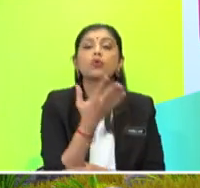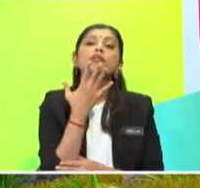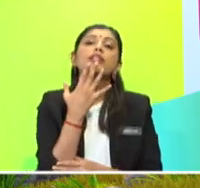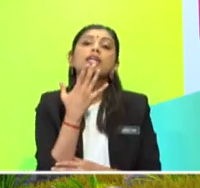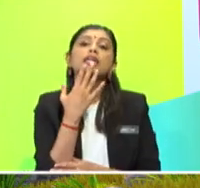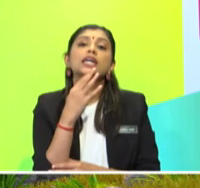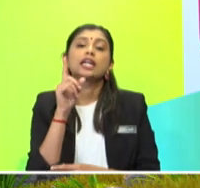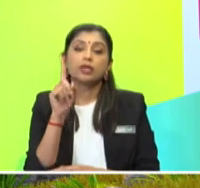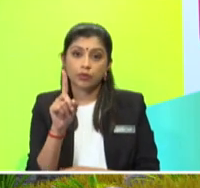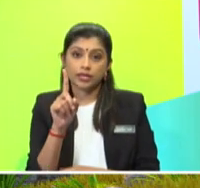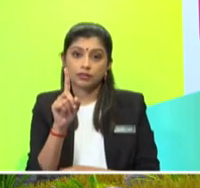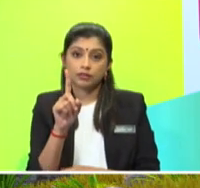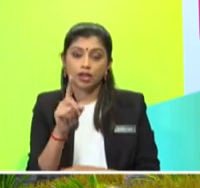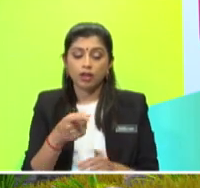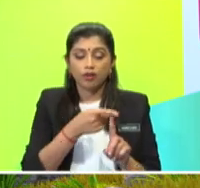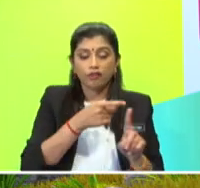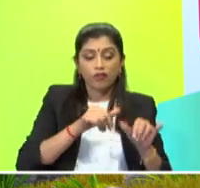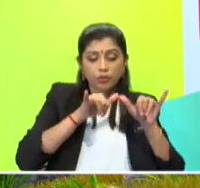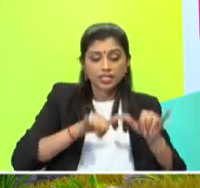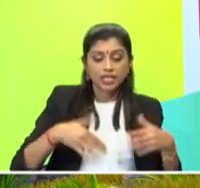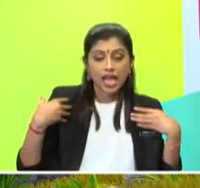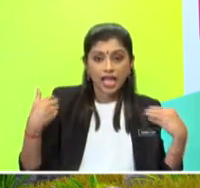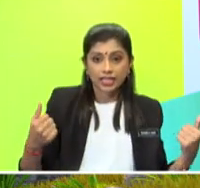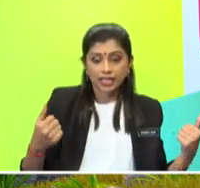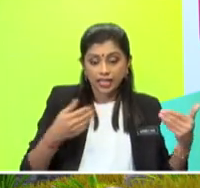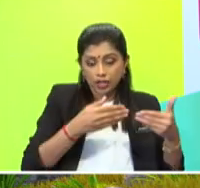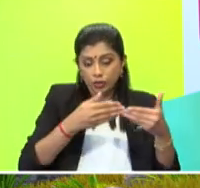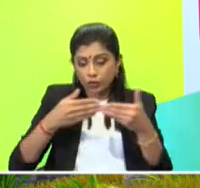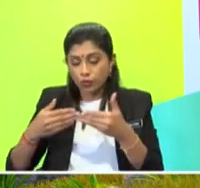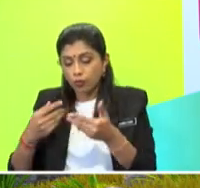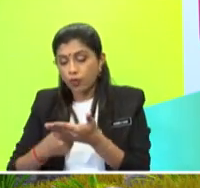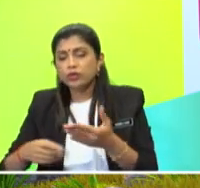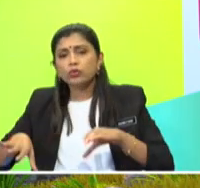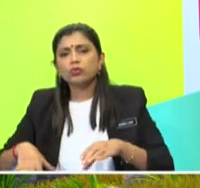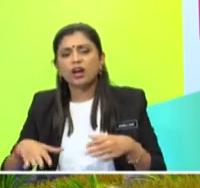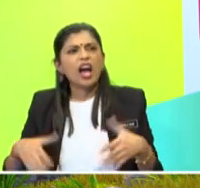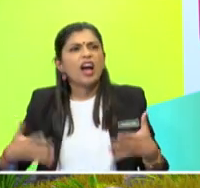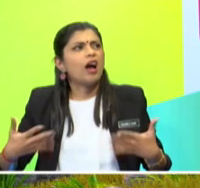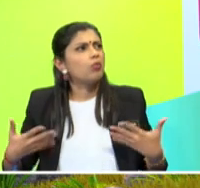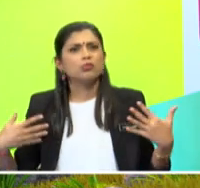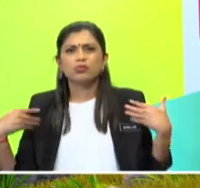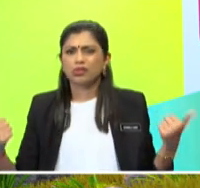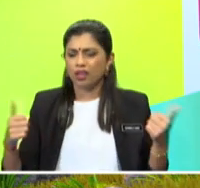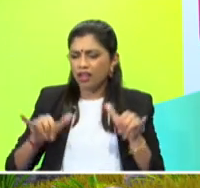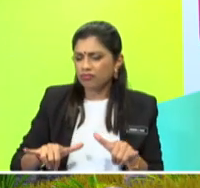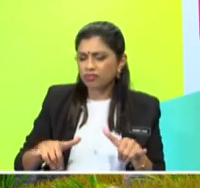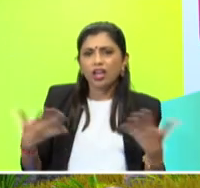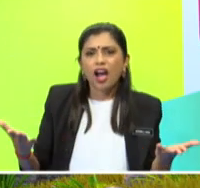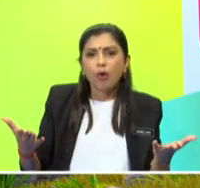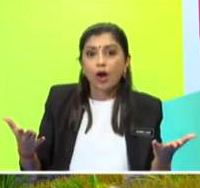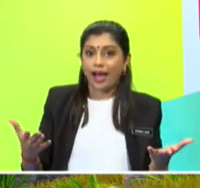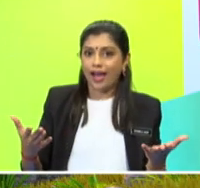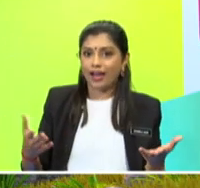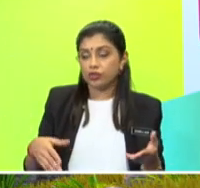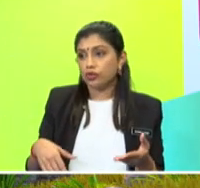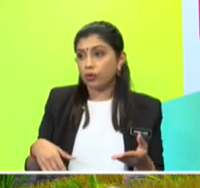stay healthy, and this is your answer, people. Wow. Explore nature track. Good job. So right. now let's go to the second E. Example of